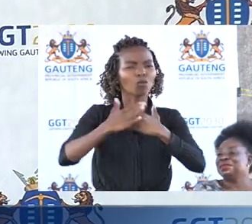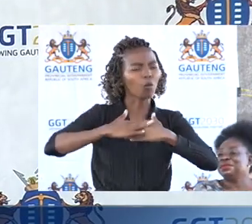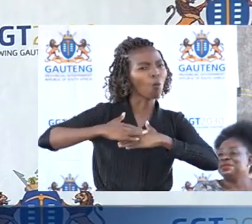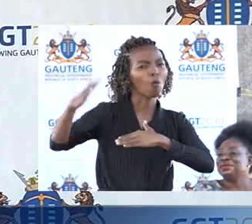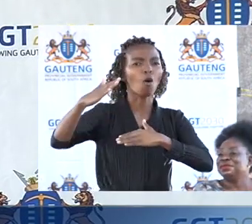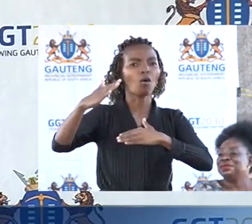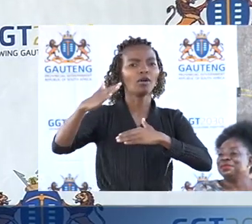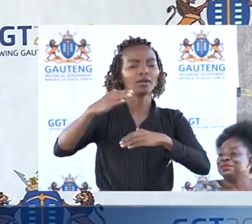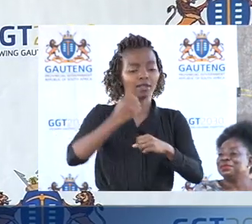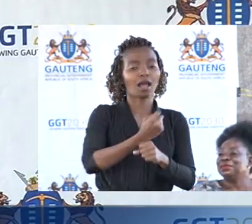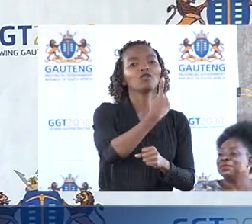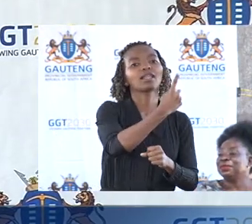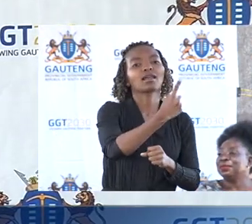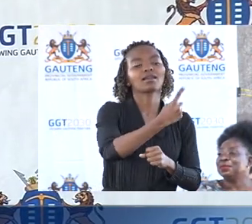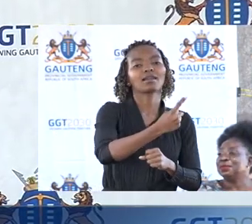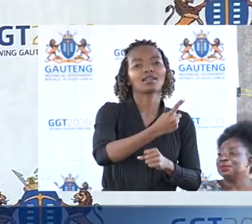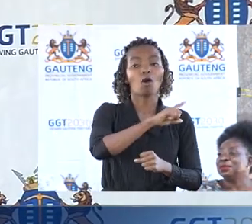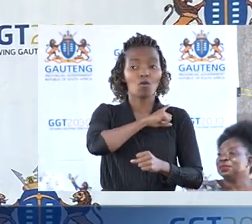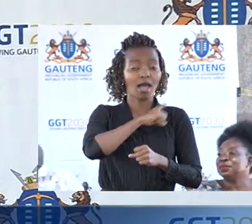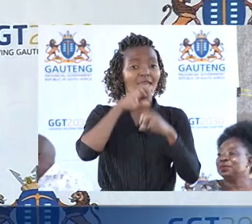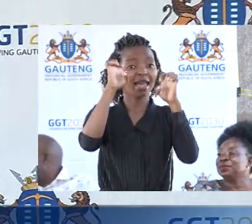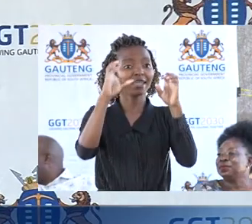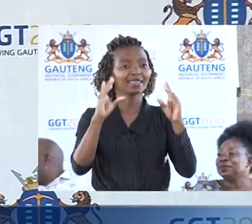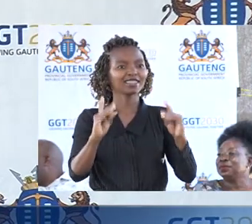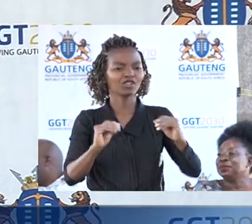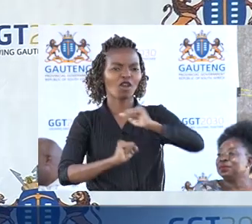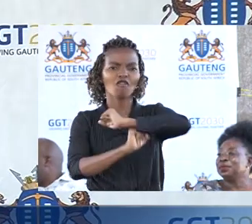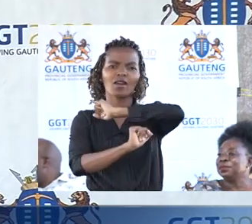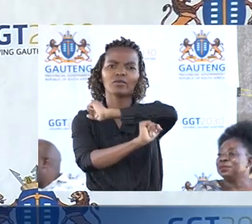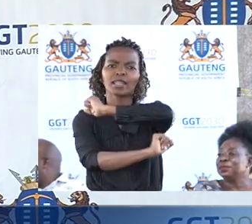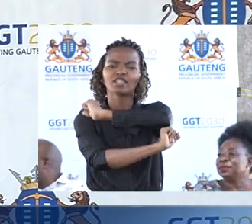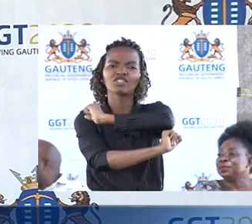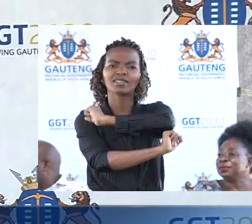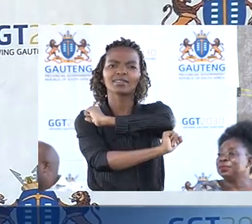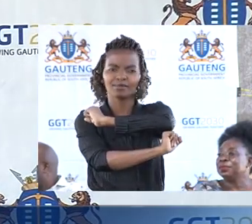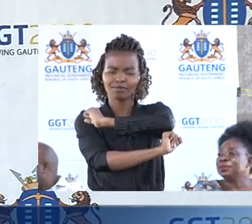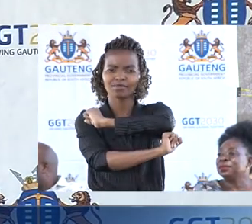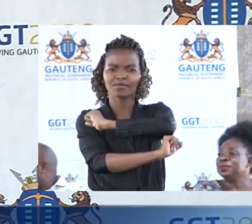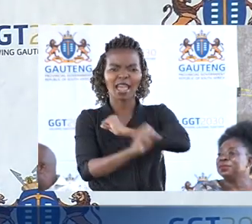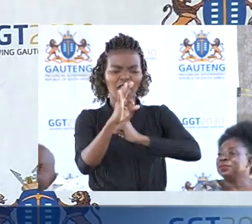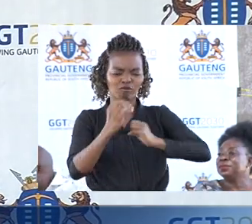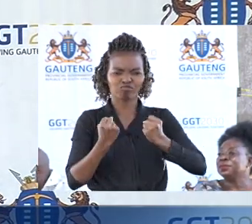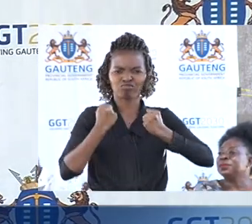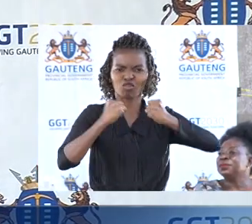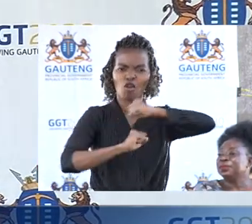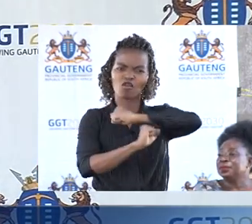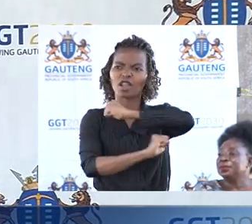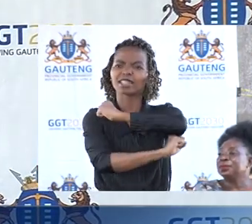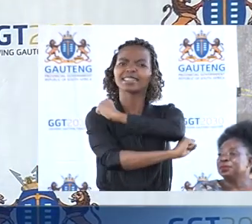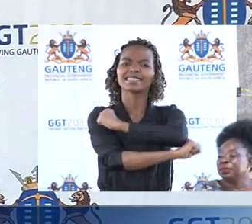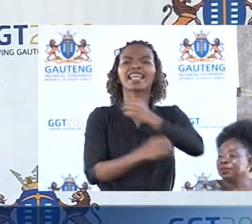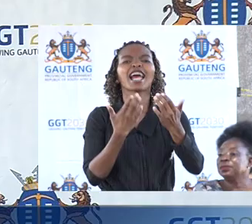our country. Because education is the foundation that, if it's strong, is going to